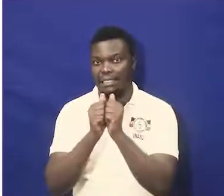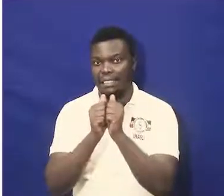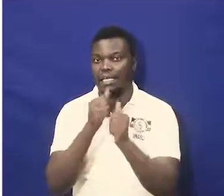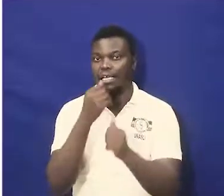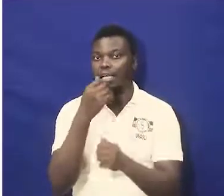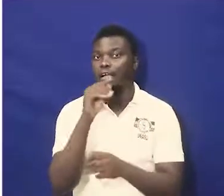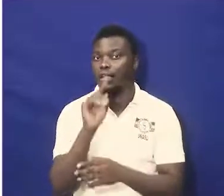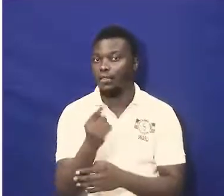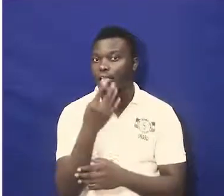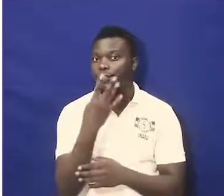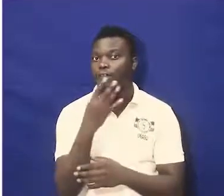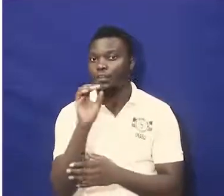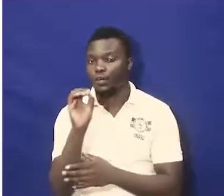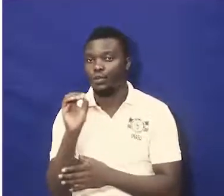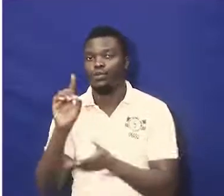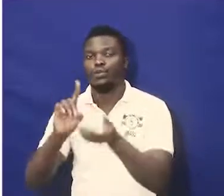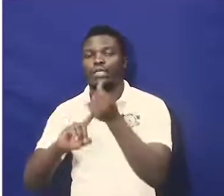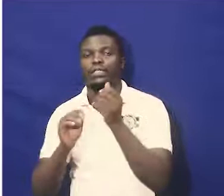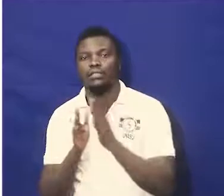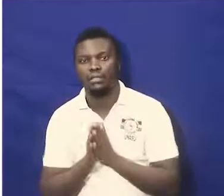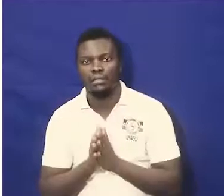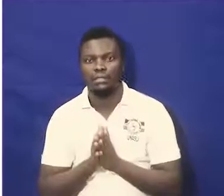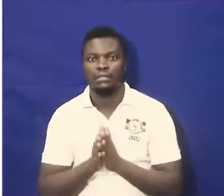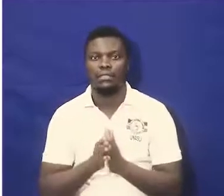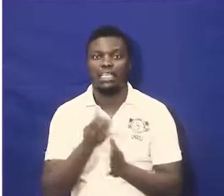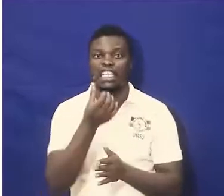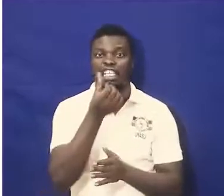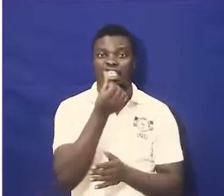10,400 to get a total of